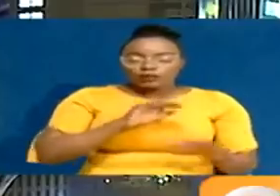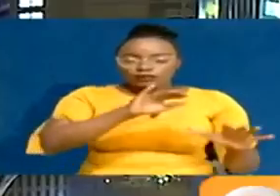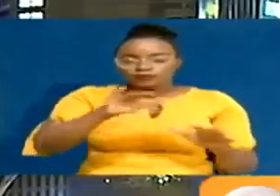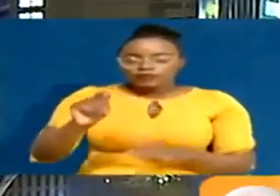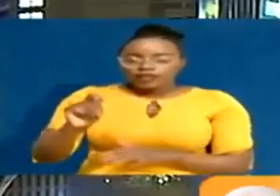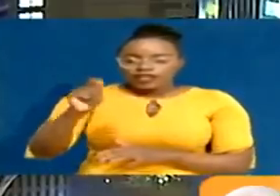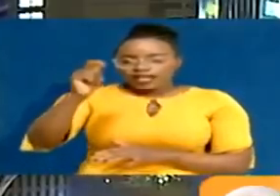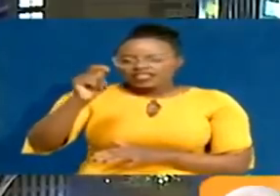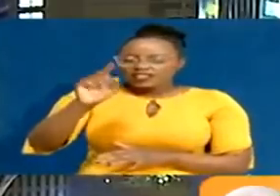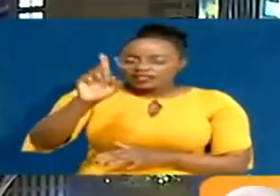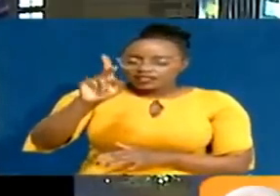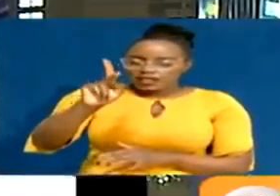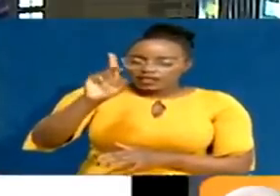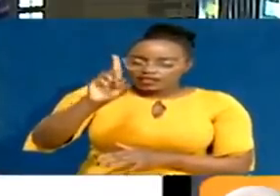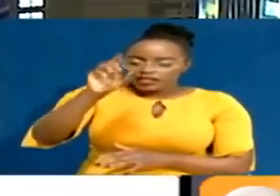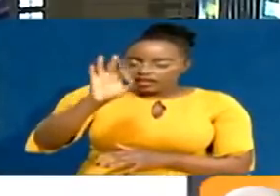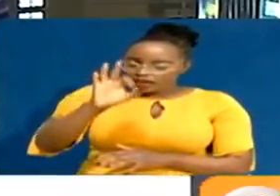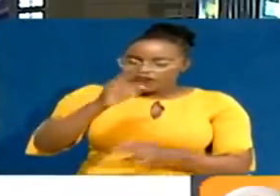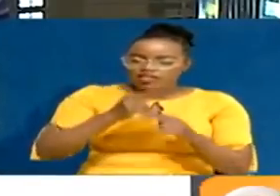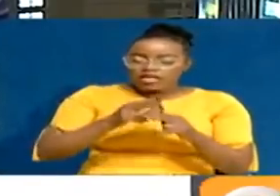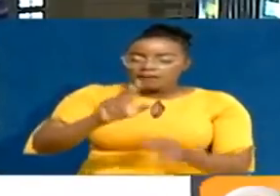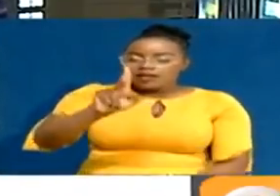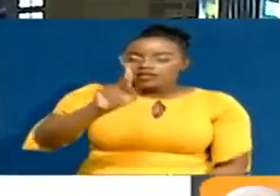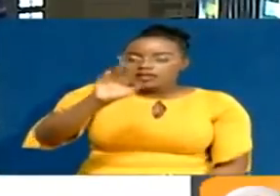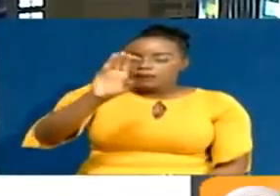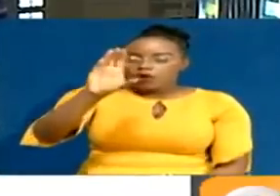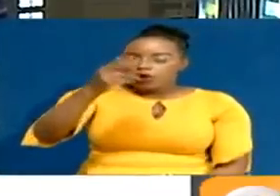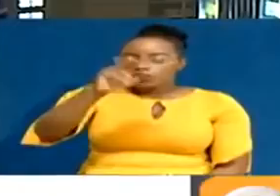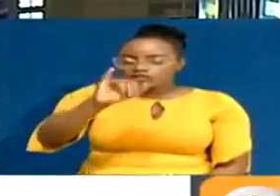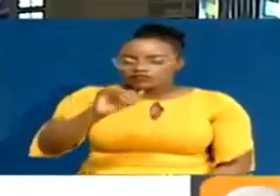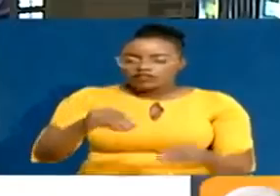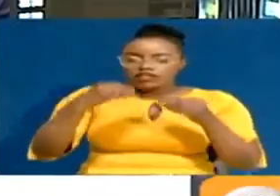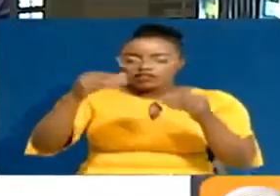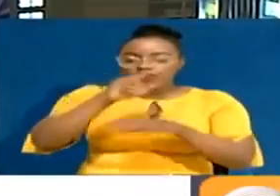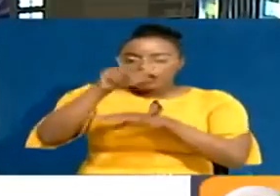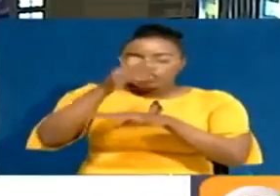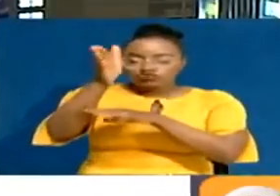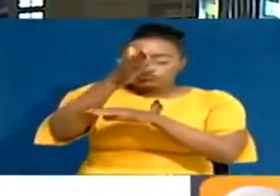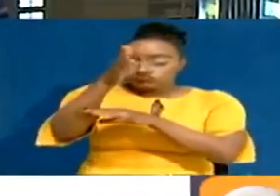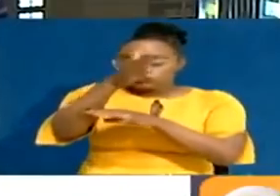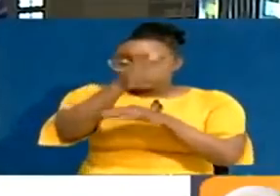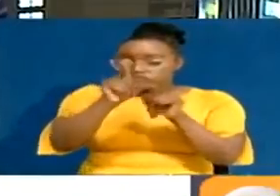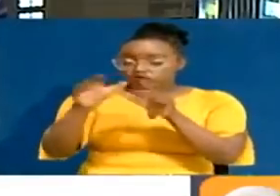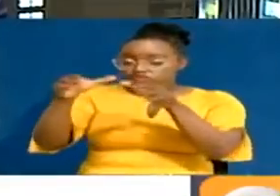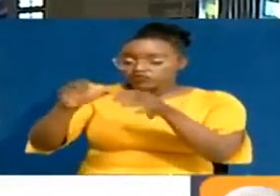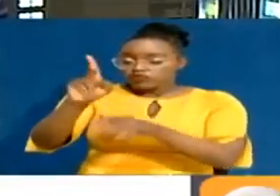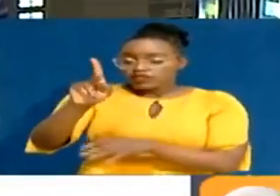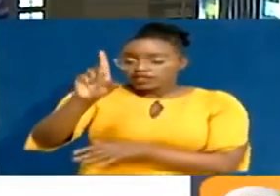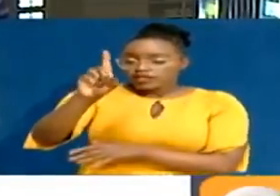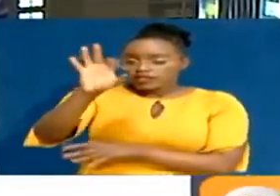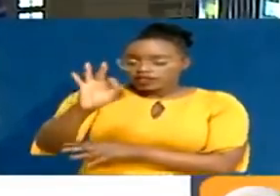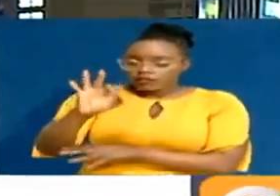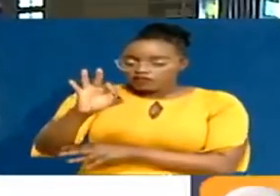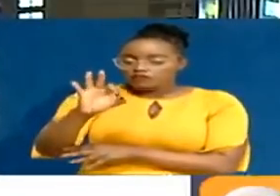Now, Kenya's Chief of Defense Forces, General Robert Kibochi, presented the national flag today to a contingent of KDF